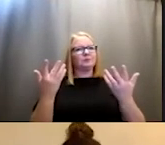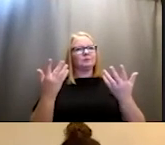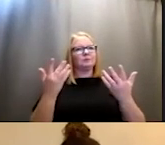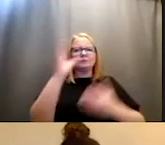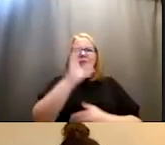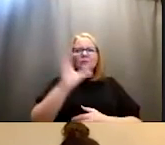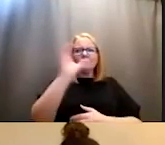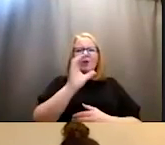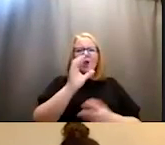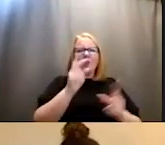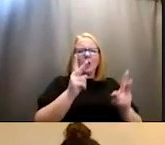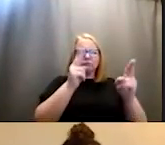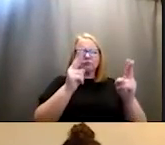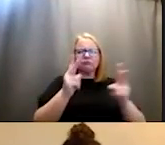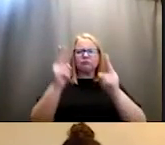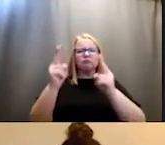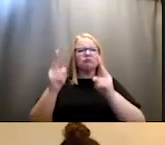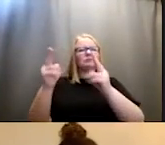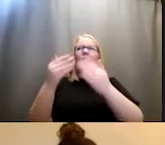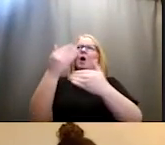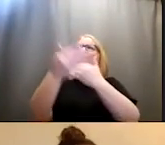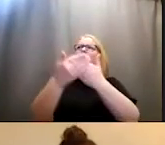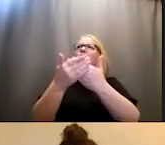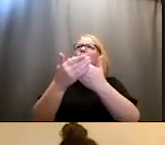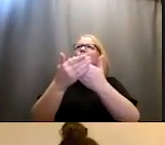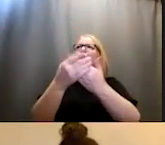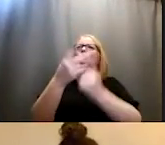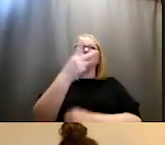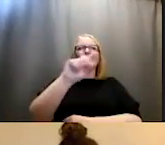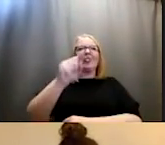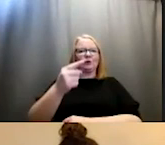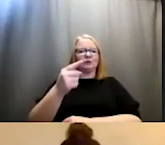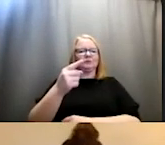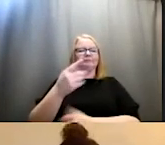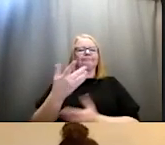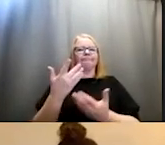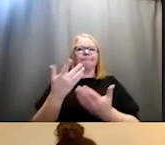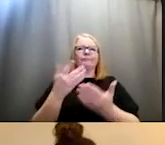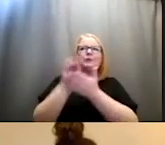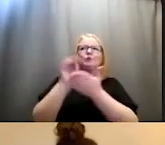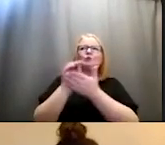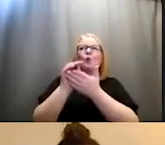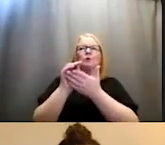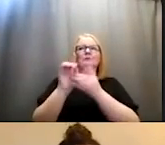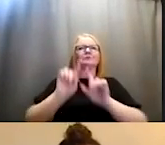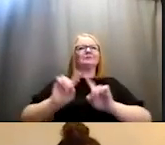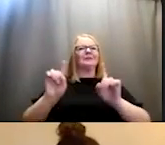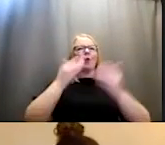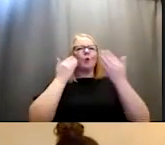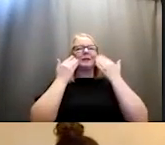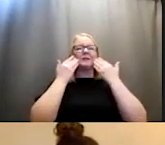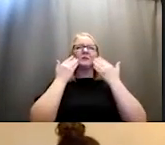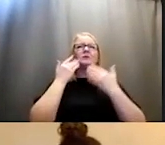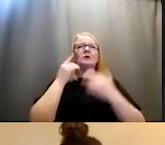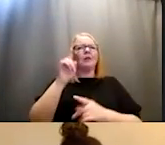shops up until the 2000s, which sold cosmetics throughout the world. There was one in London near